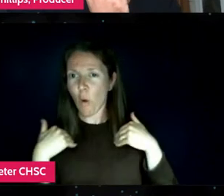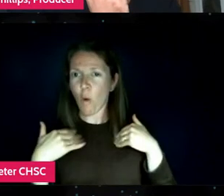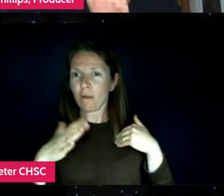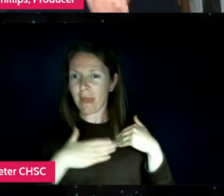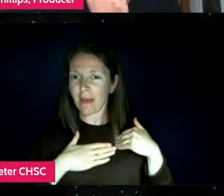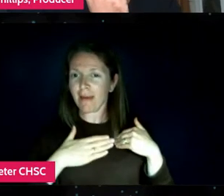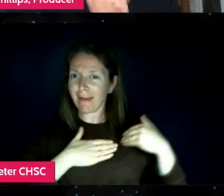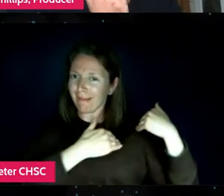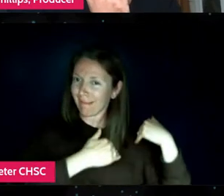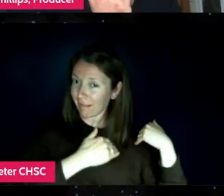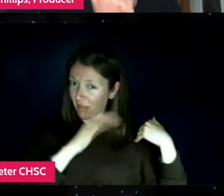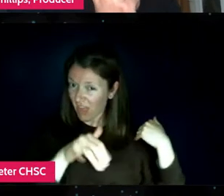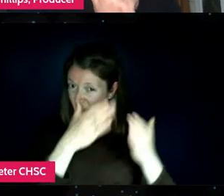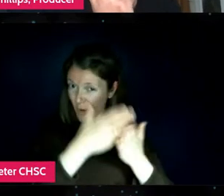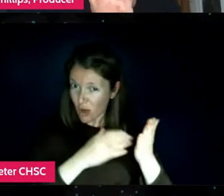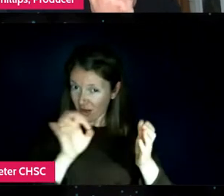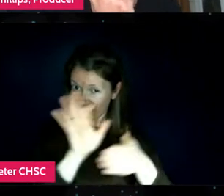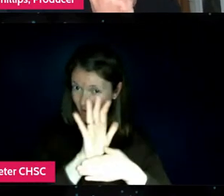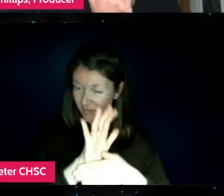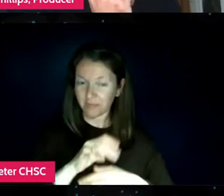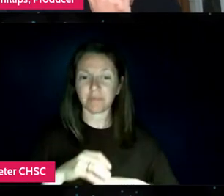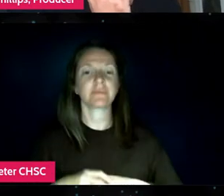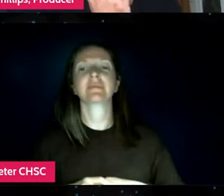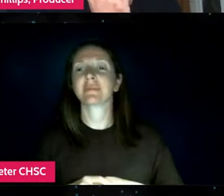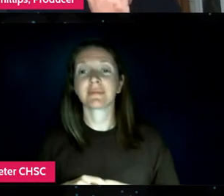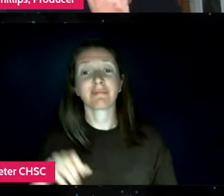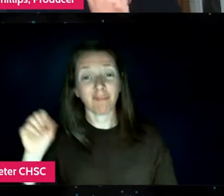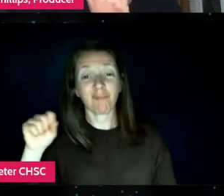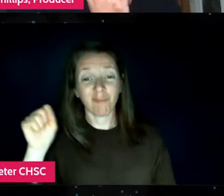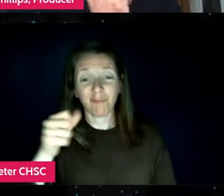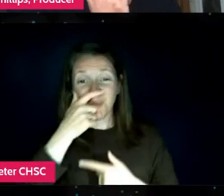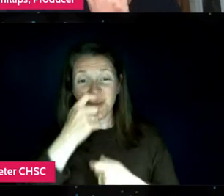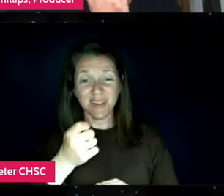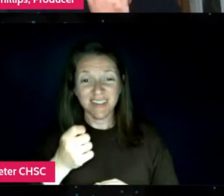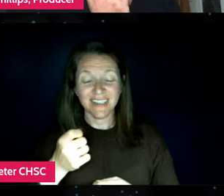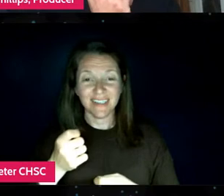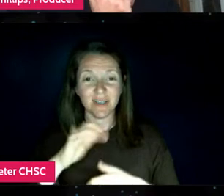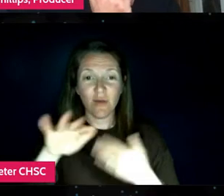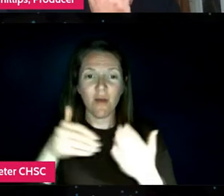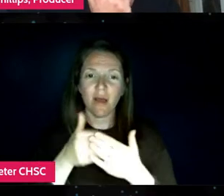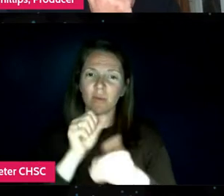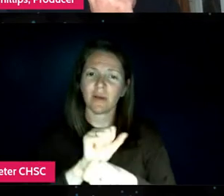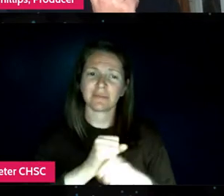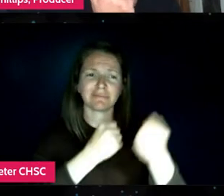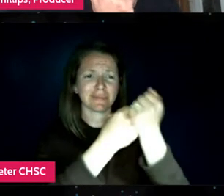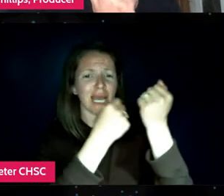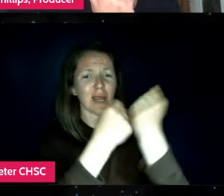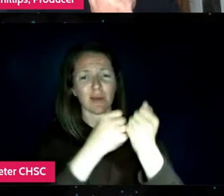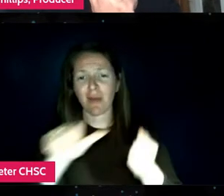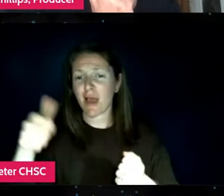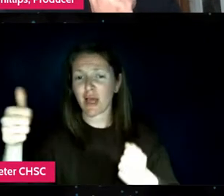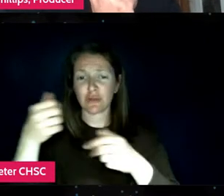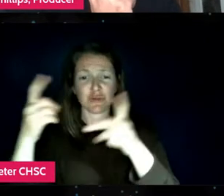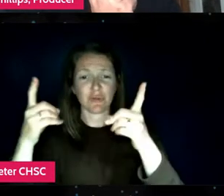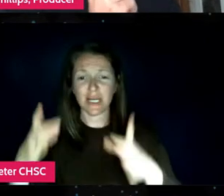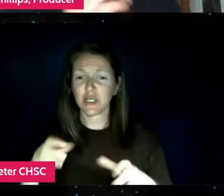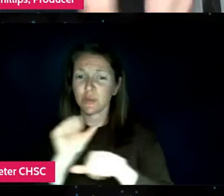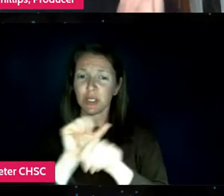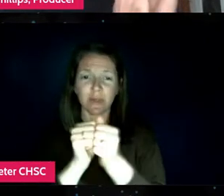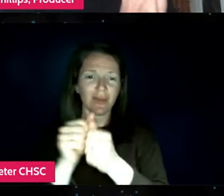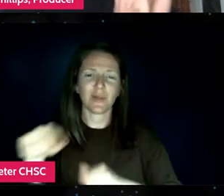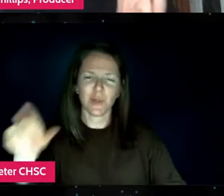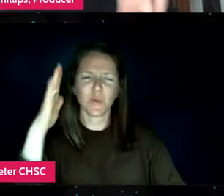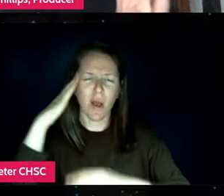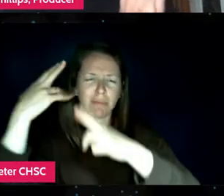film? Yeah, it was interesting. I mean, we all worked in, shout out to my fellow directors for working together on this. They all know who they